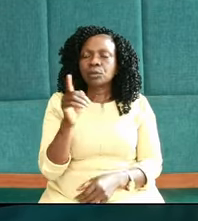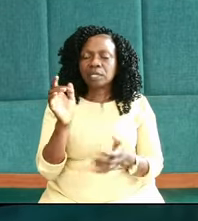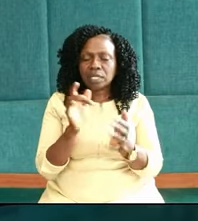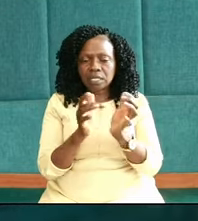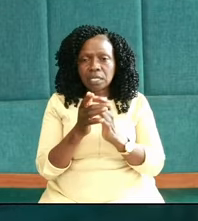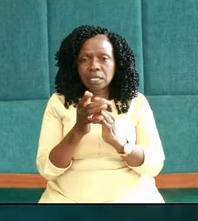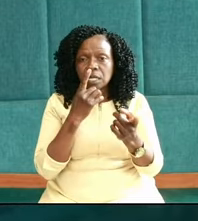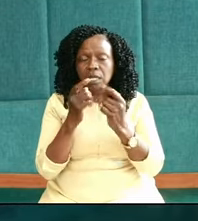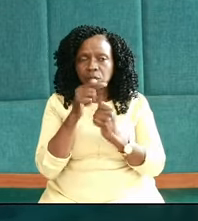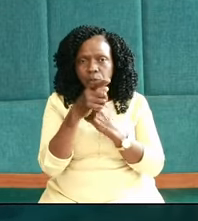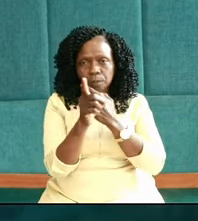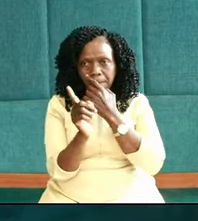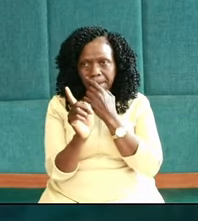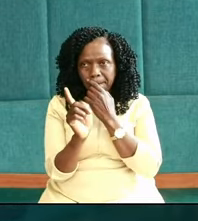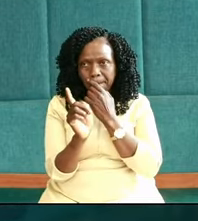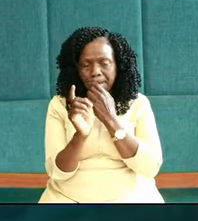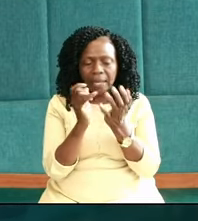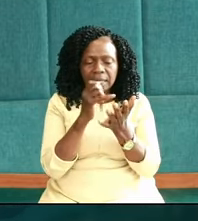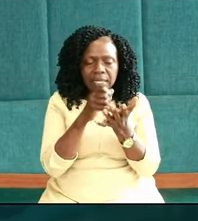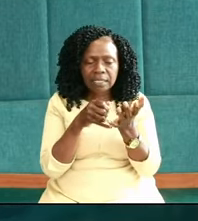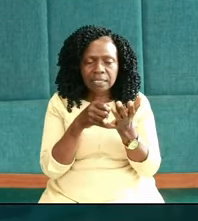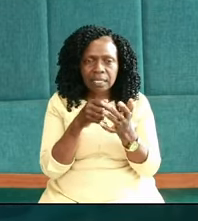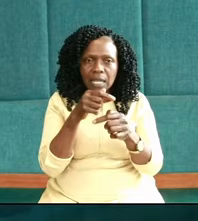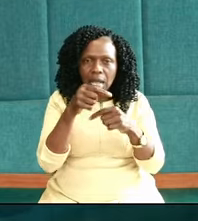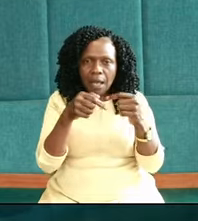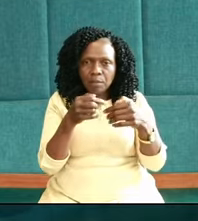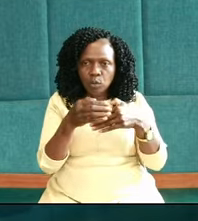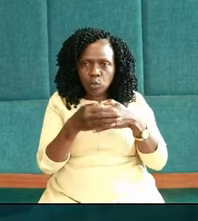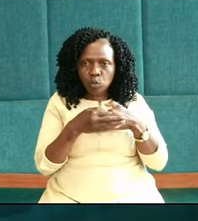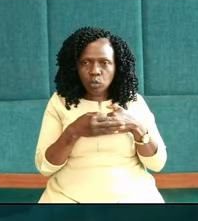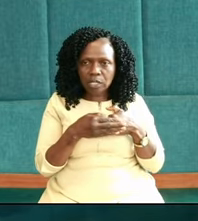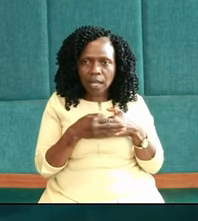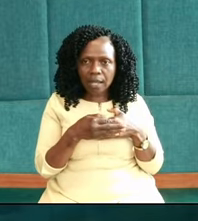Jesus is telling you, just come closer.